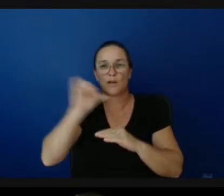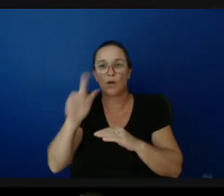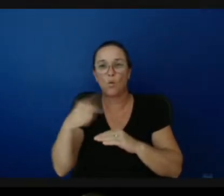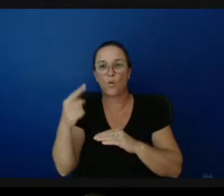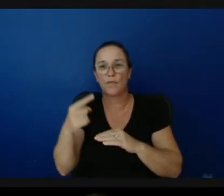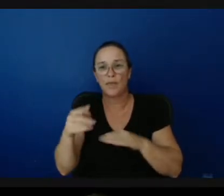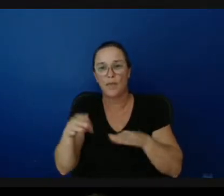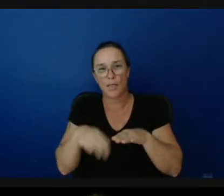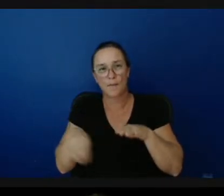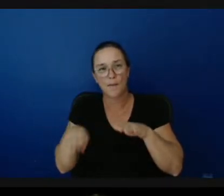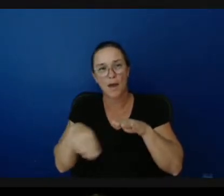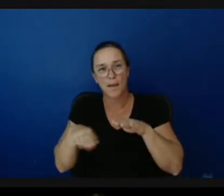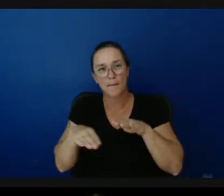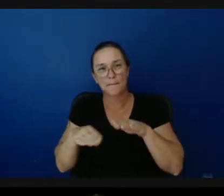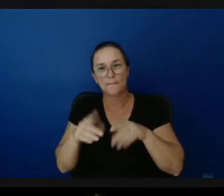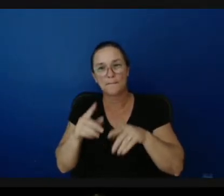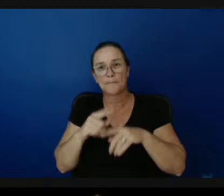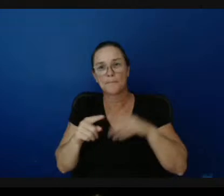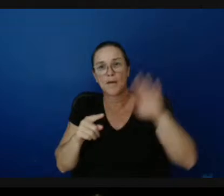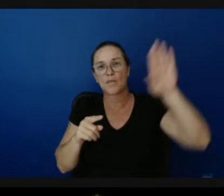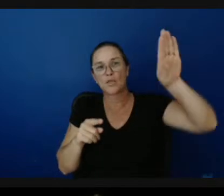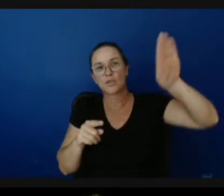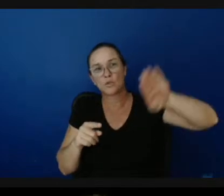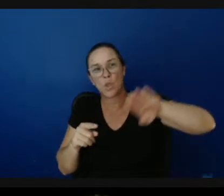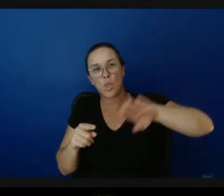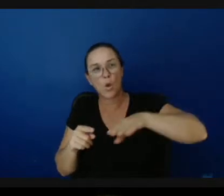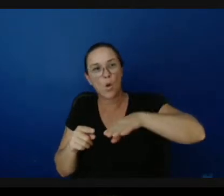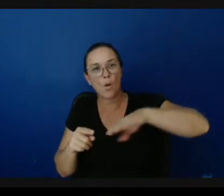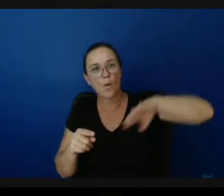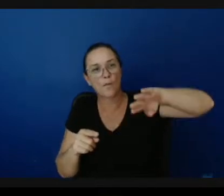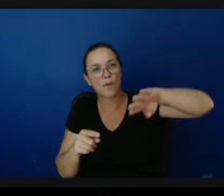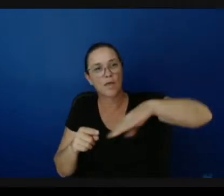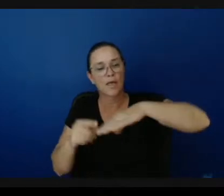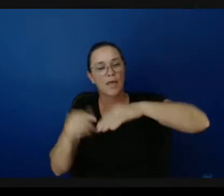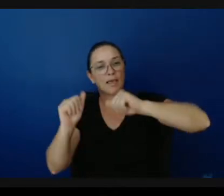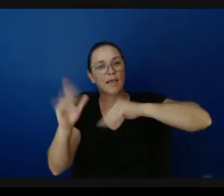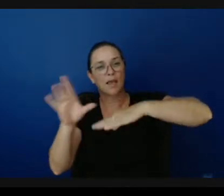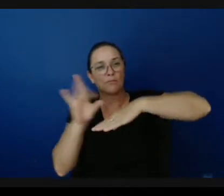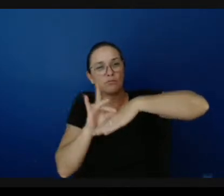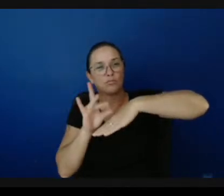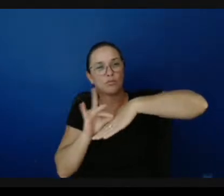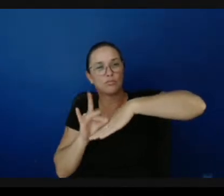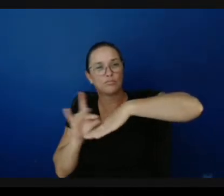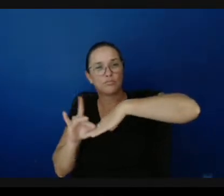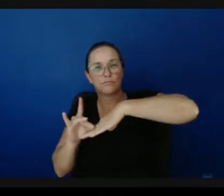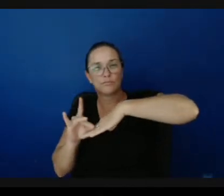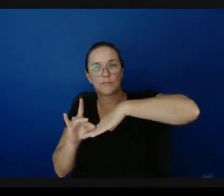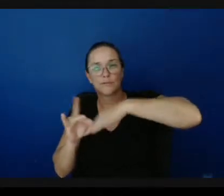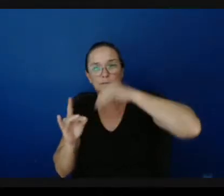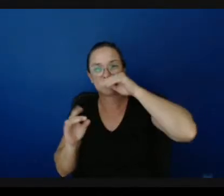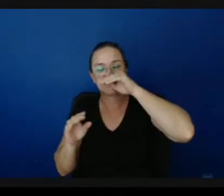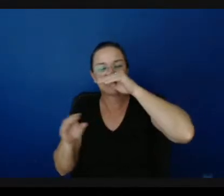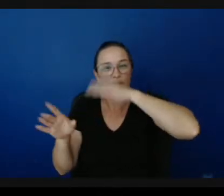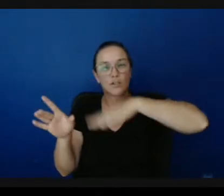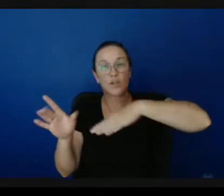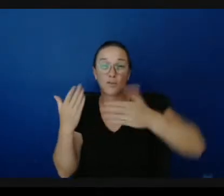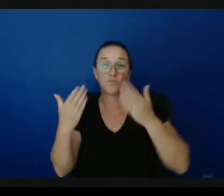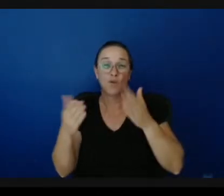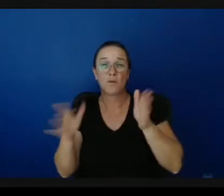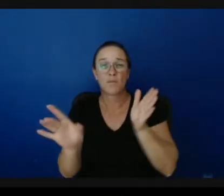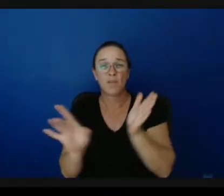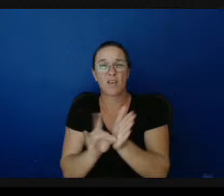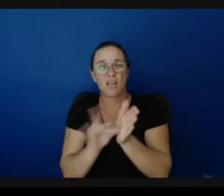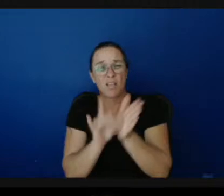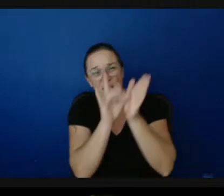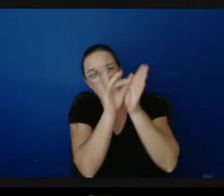just, this is where the slope can actually collect it. And you probably have a little bit of that blanket across all this crater all the way up. If